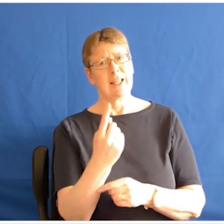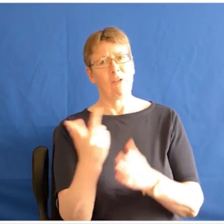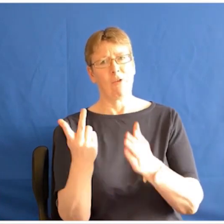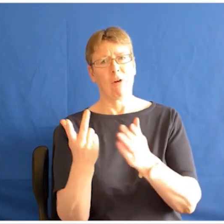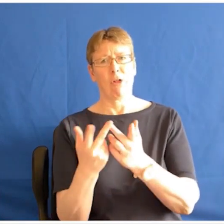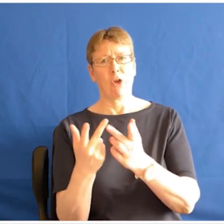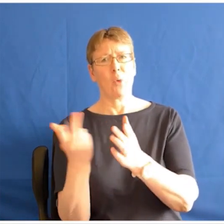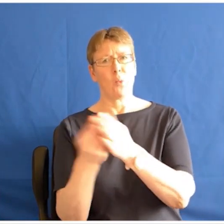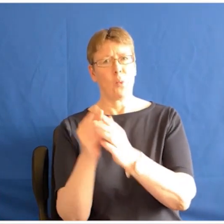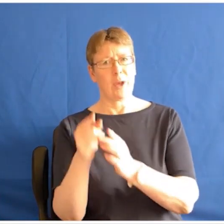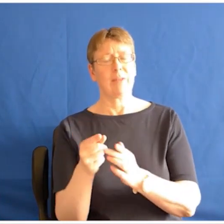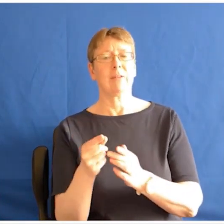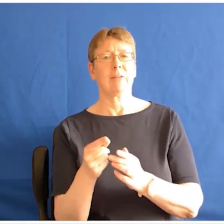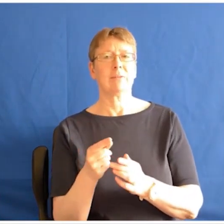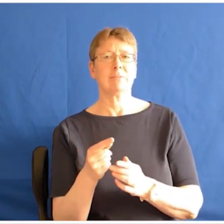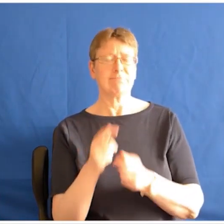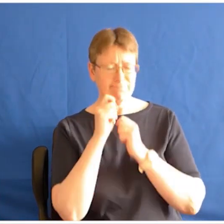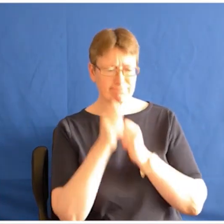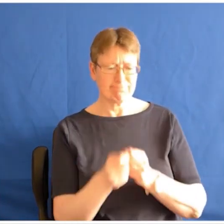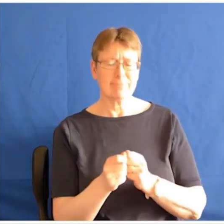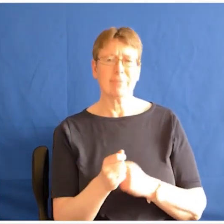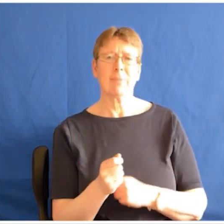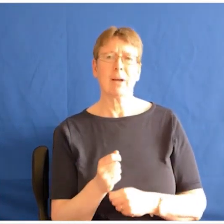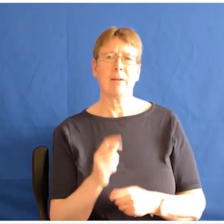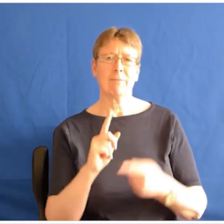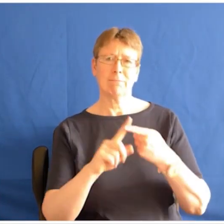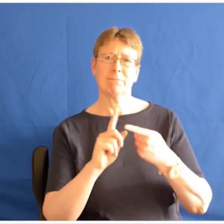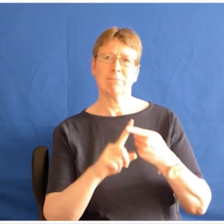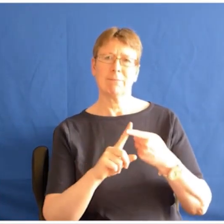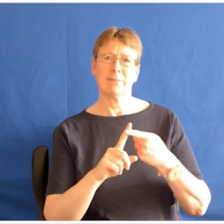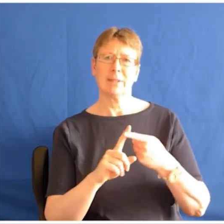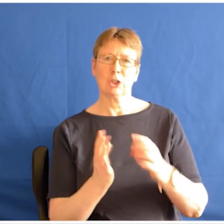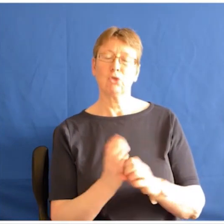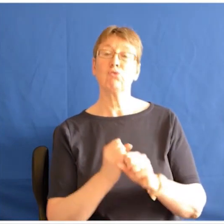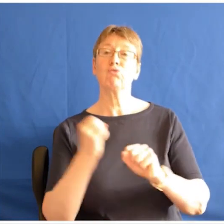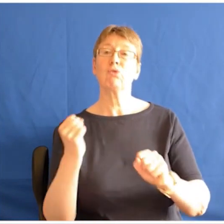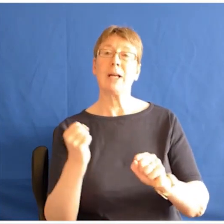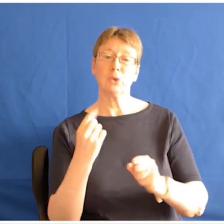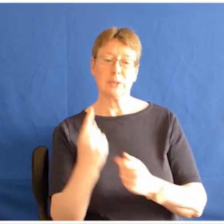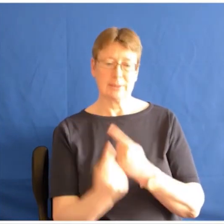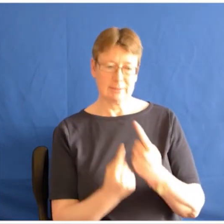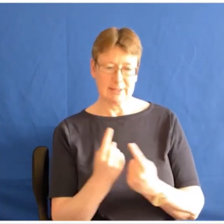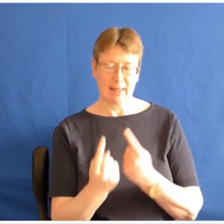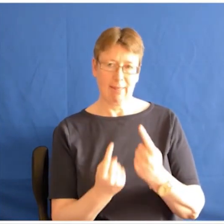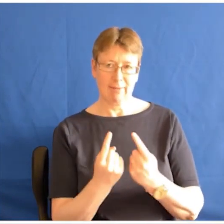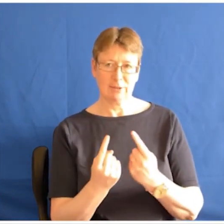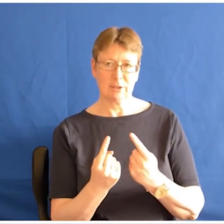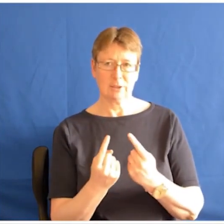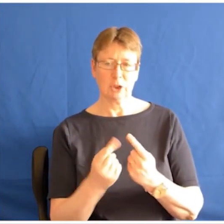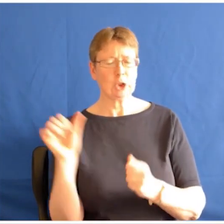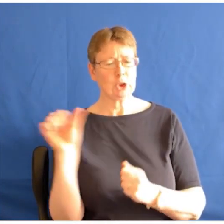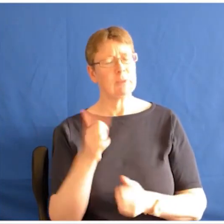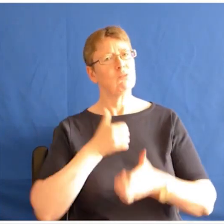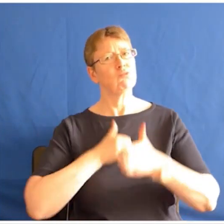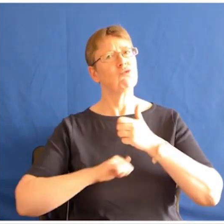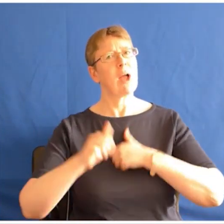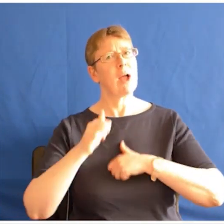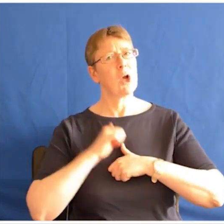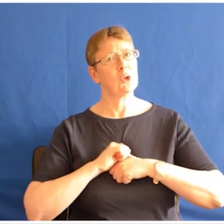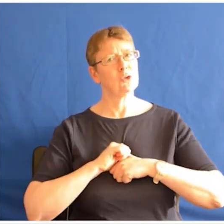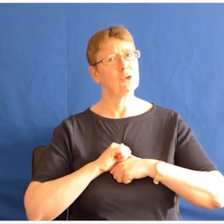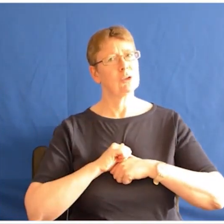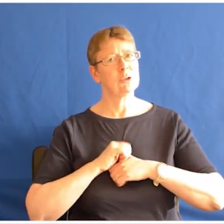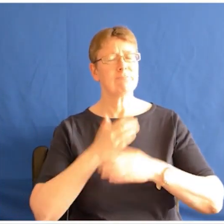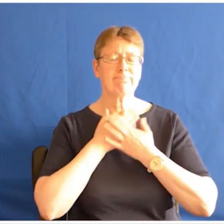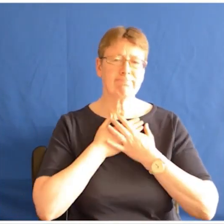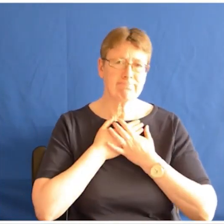groups. First, today's graduates themselves, who have so much to be proud of, so many things to